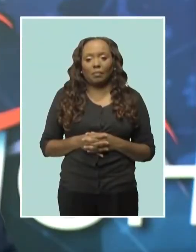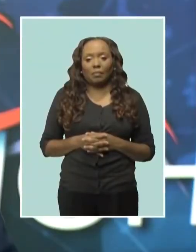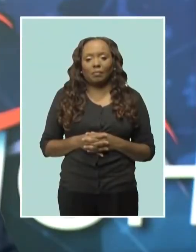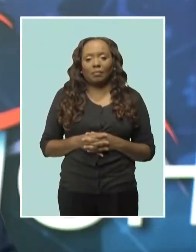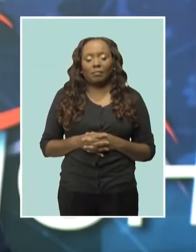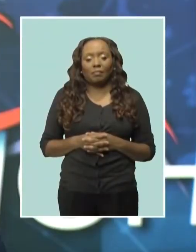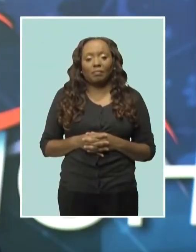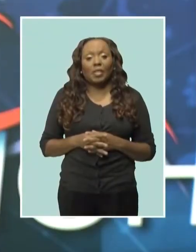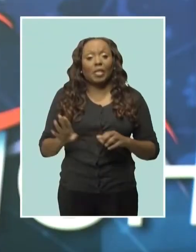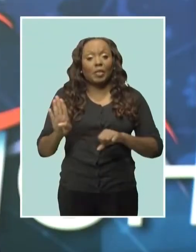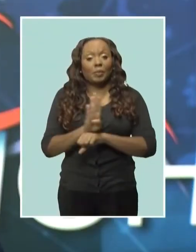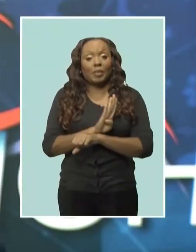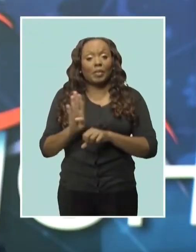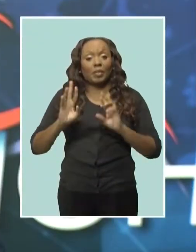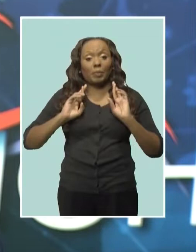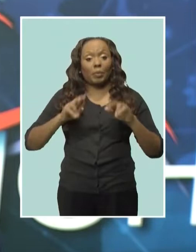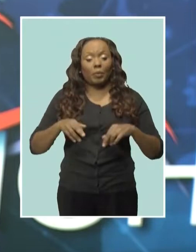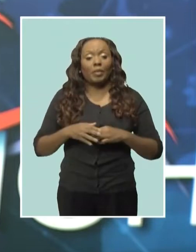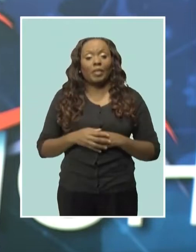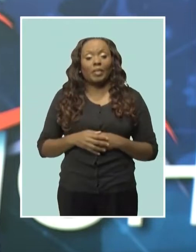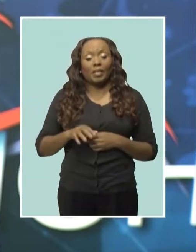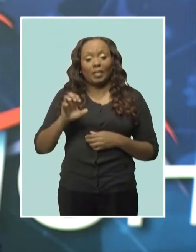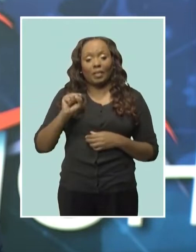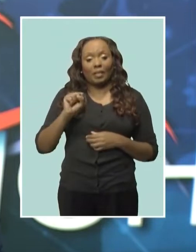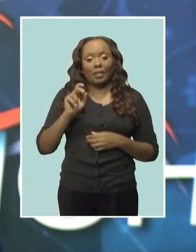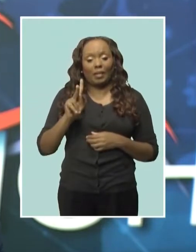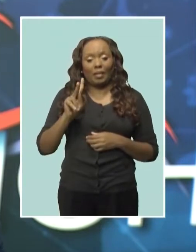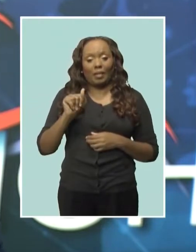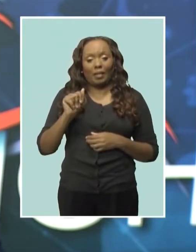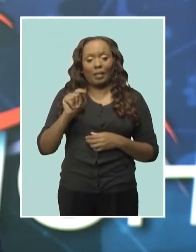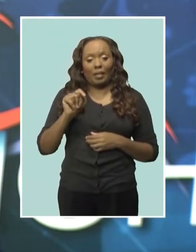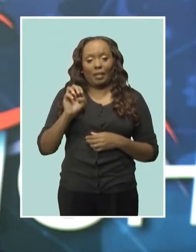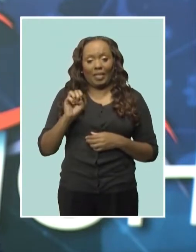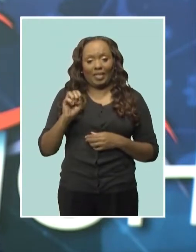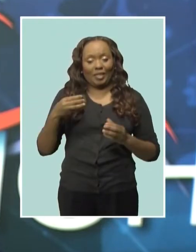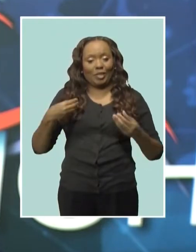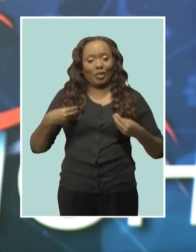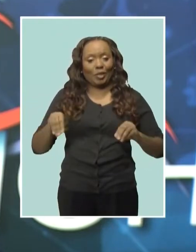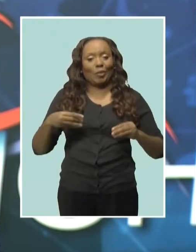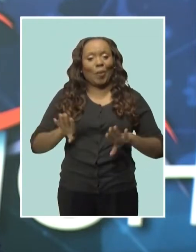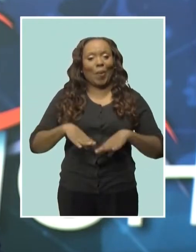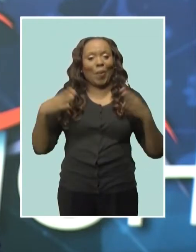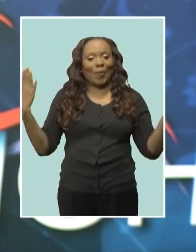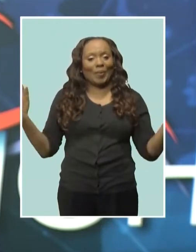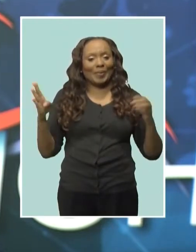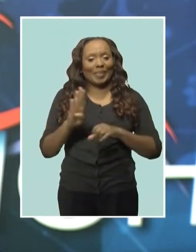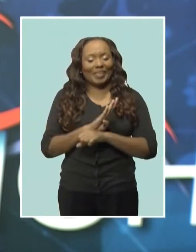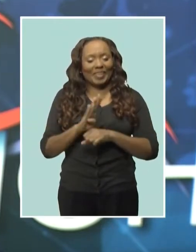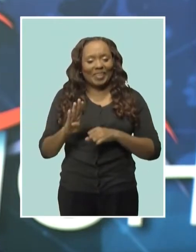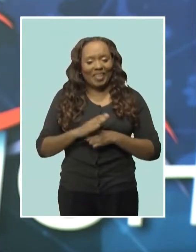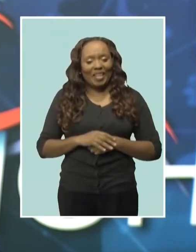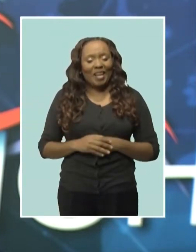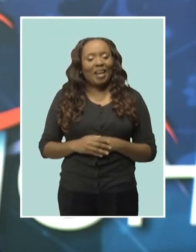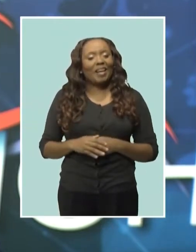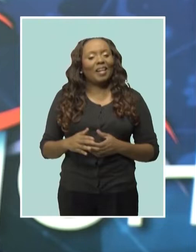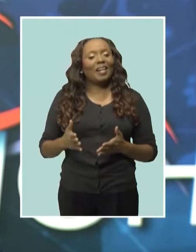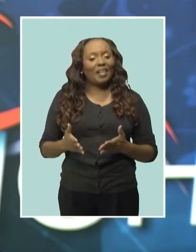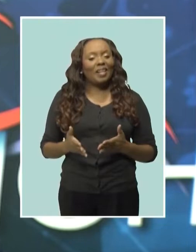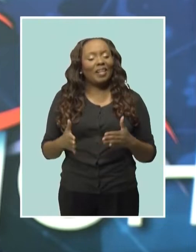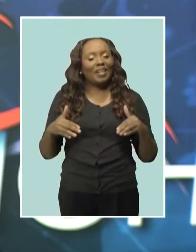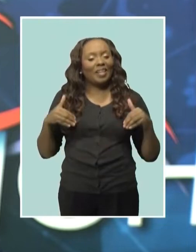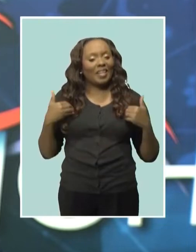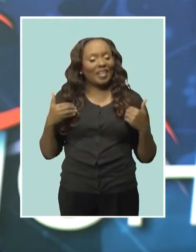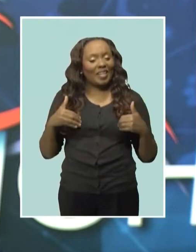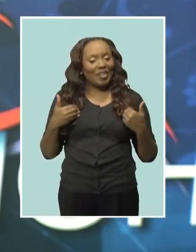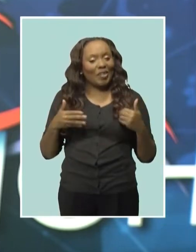In tonight's business report, a mobile skate shop has opened its doors to Barbados in Barbados. It is the brainchild of